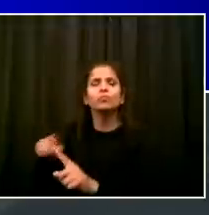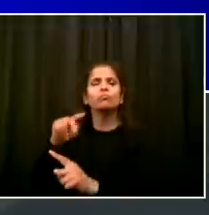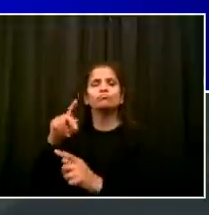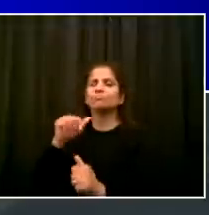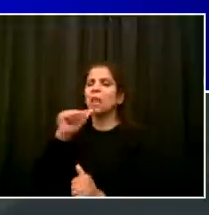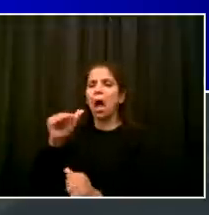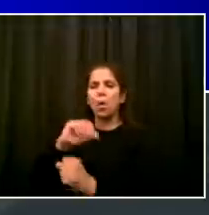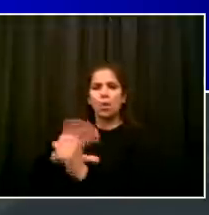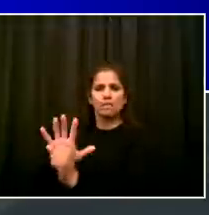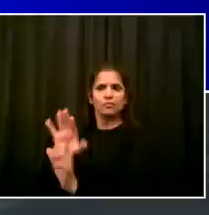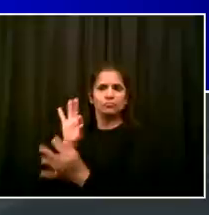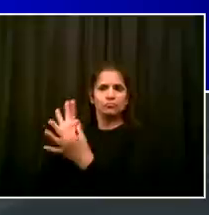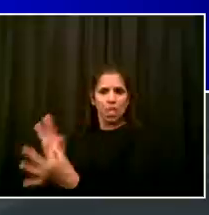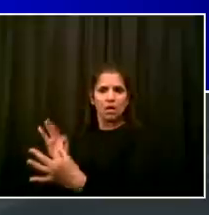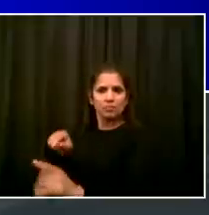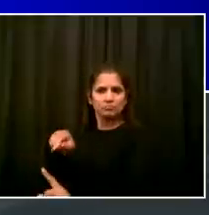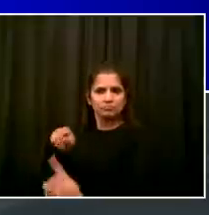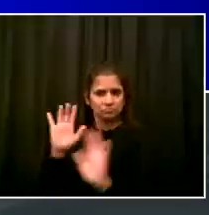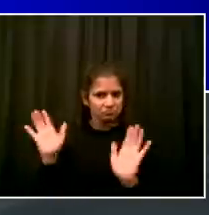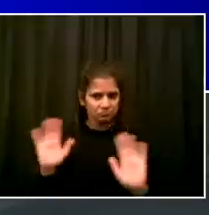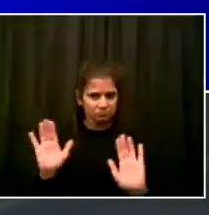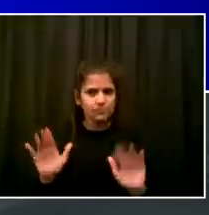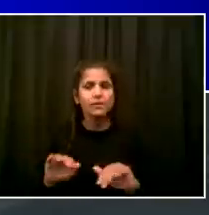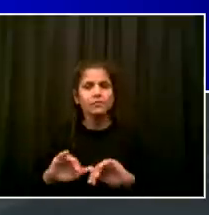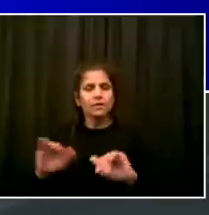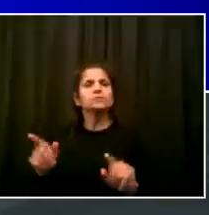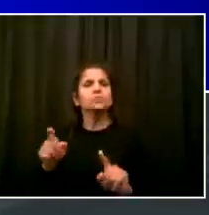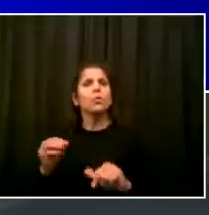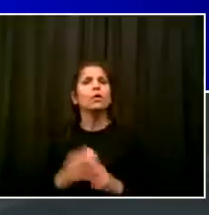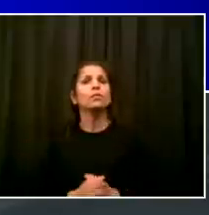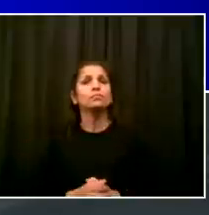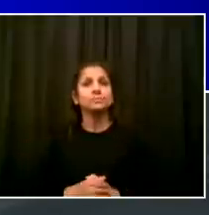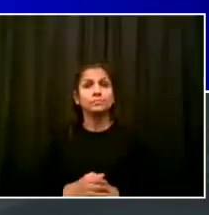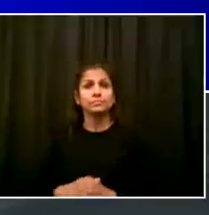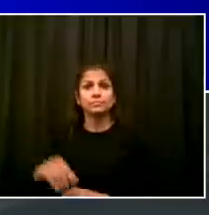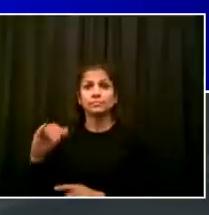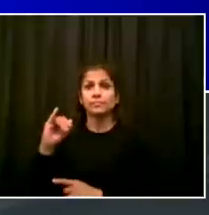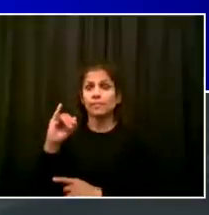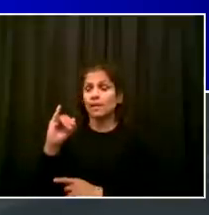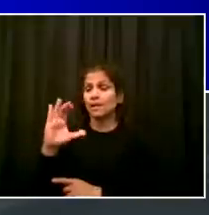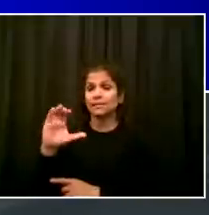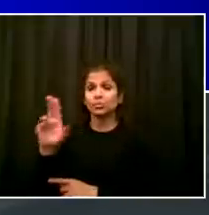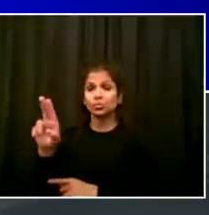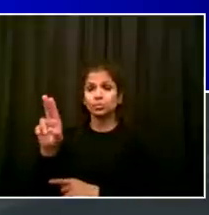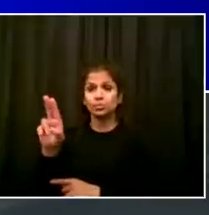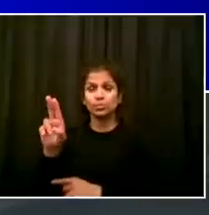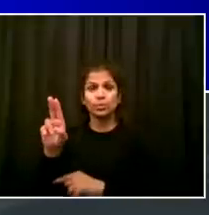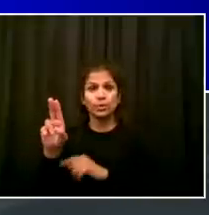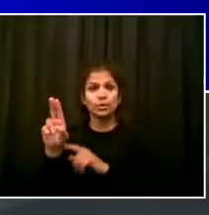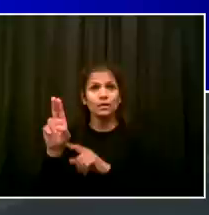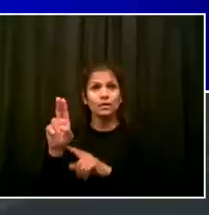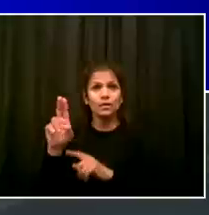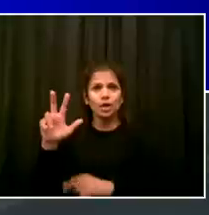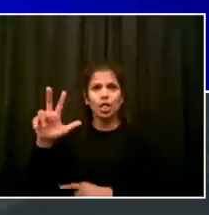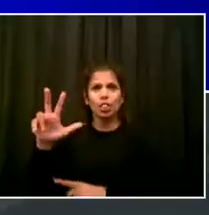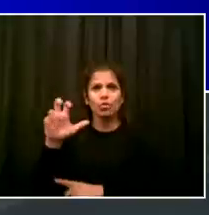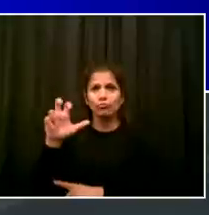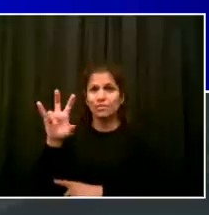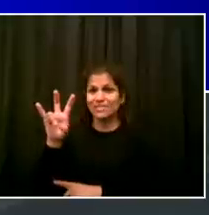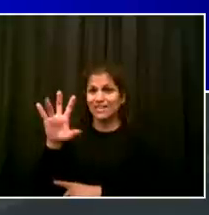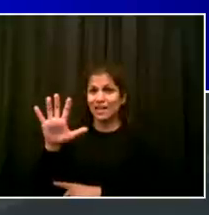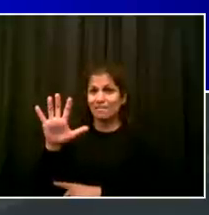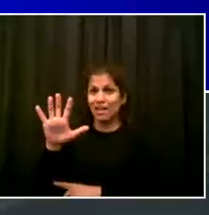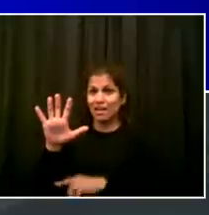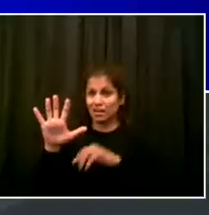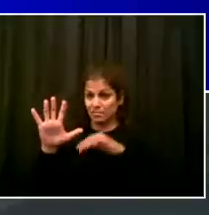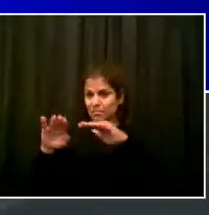work that's being done to save them. But we are steadily getting there. Today we're at 451. Not there yet, but we're down